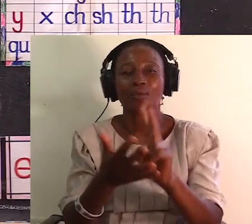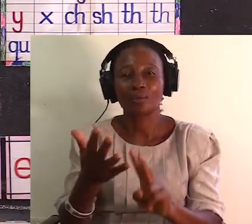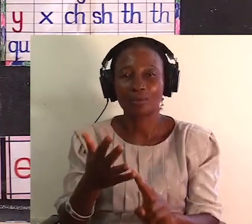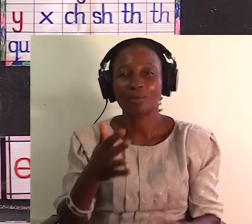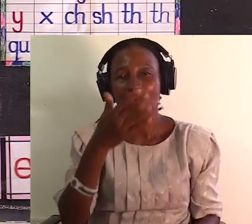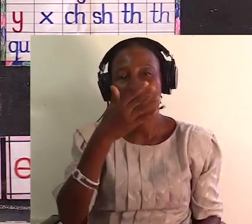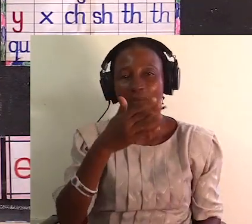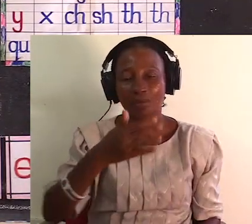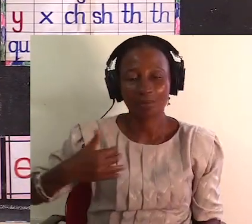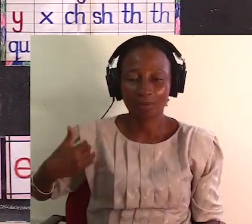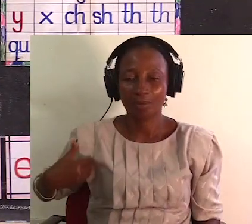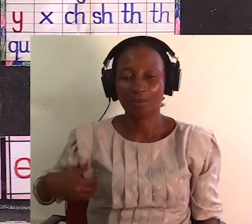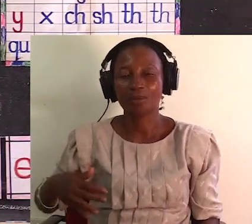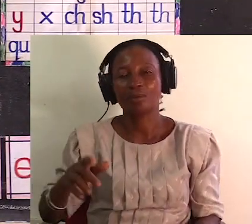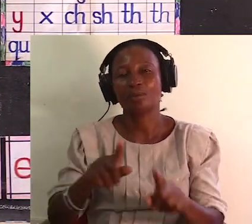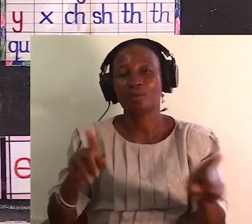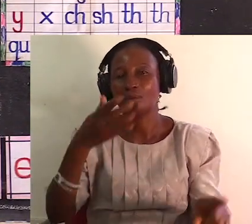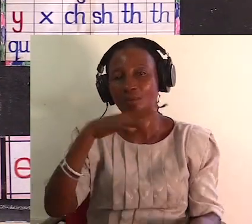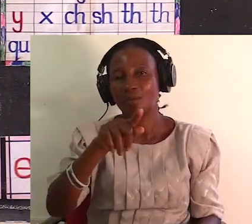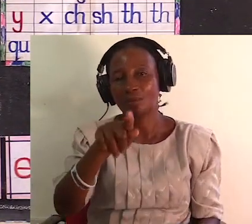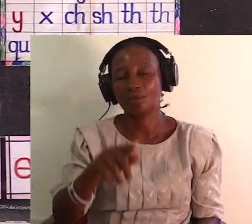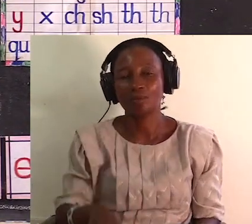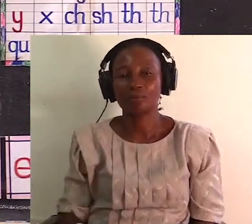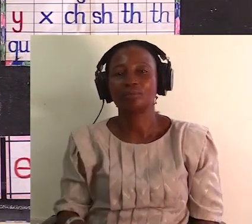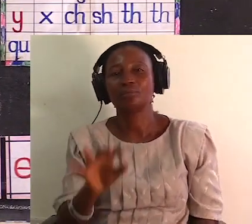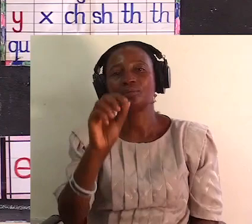Is that okay? Very good.